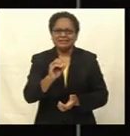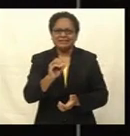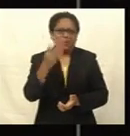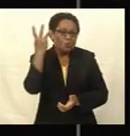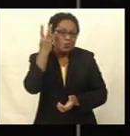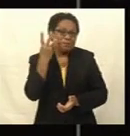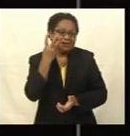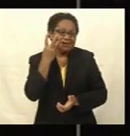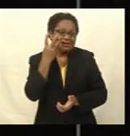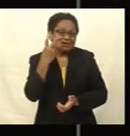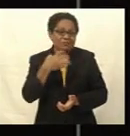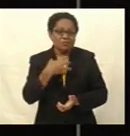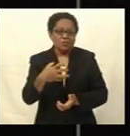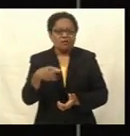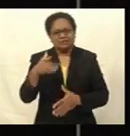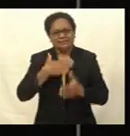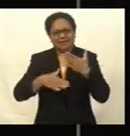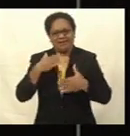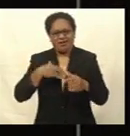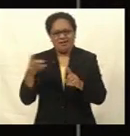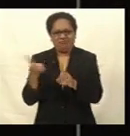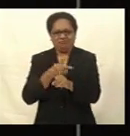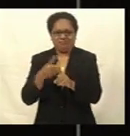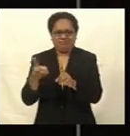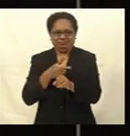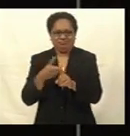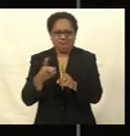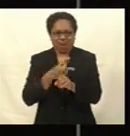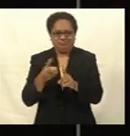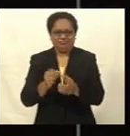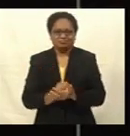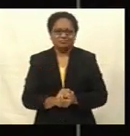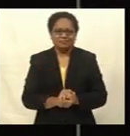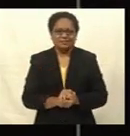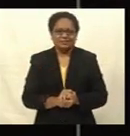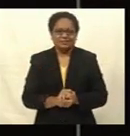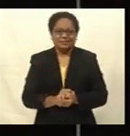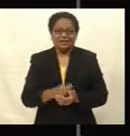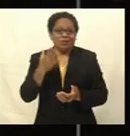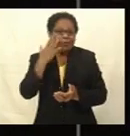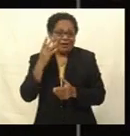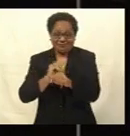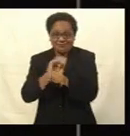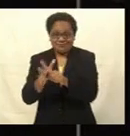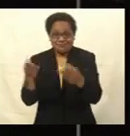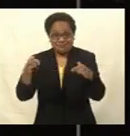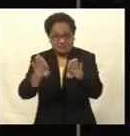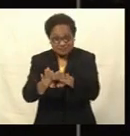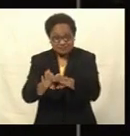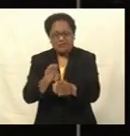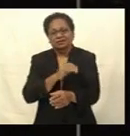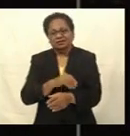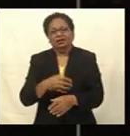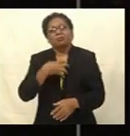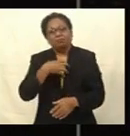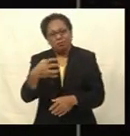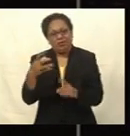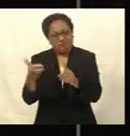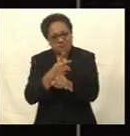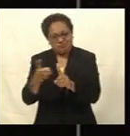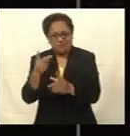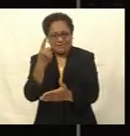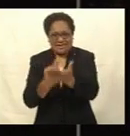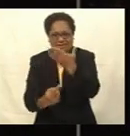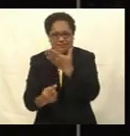been victims of violent and abusive partners, and their vulnerability is heightened during COVID-19 lockdowns. Christiana Uluwai reports